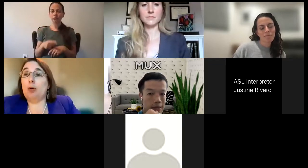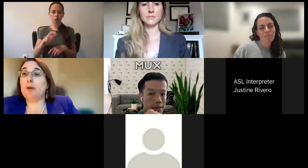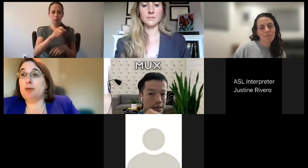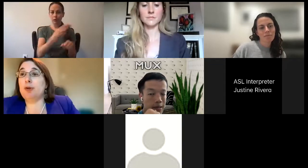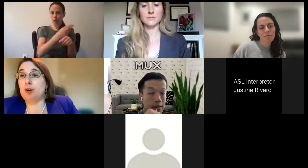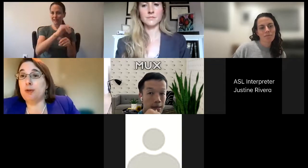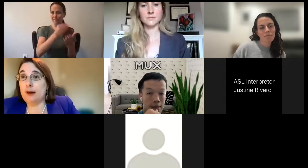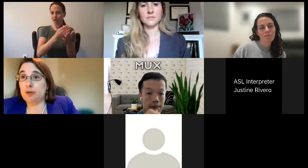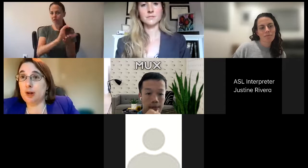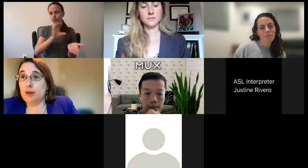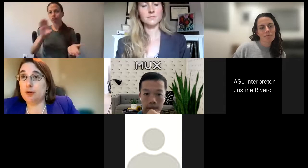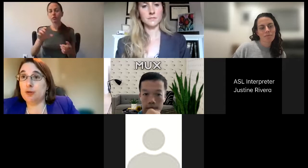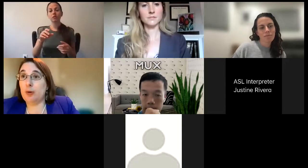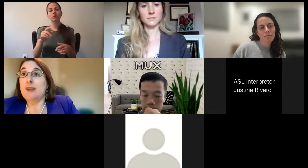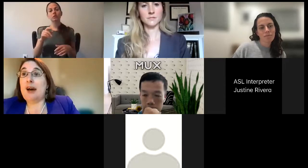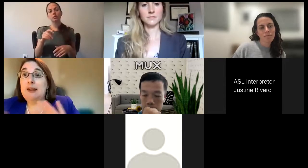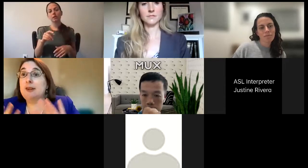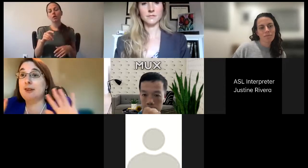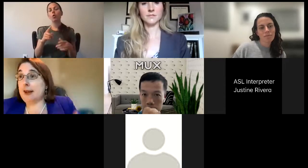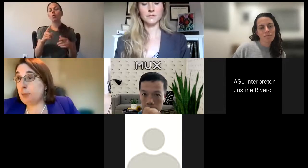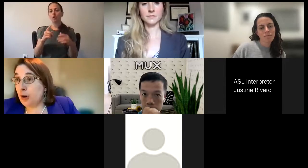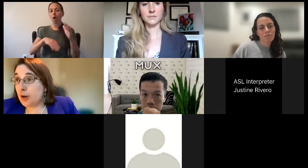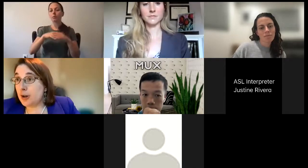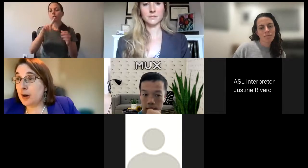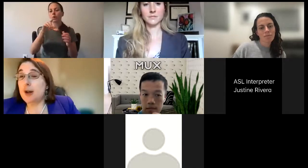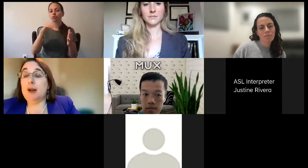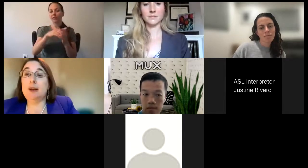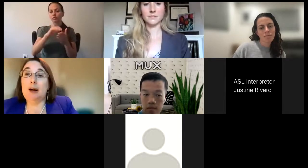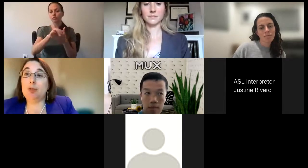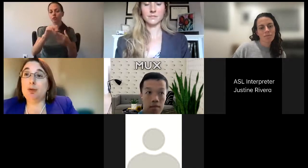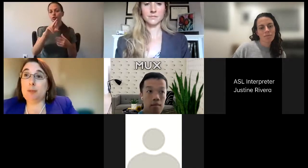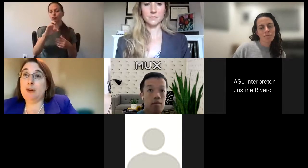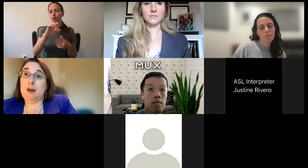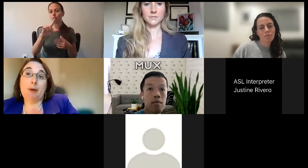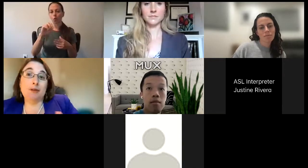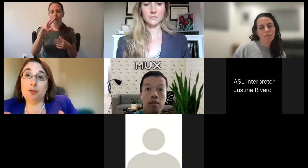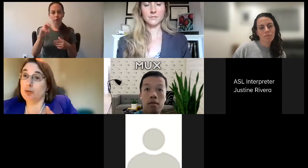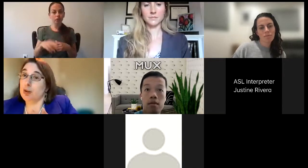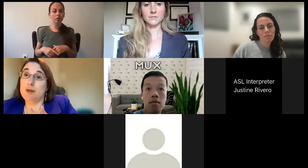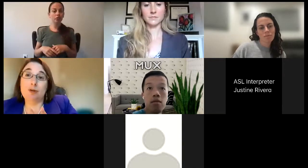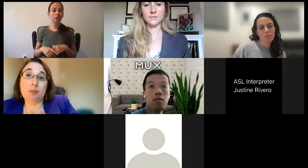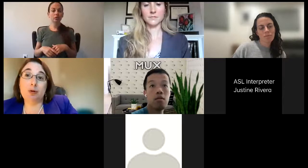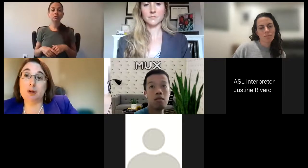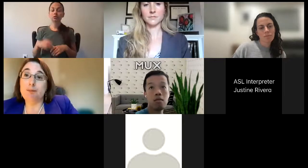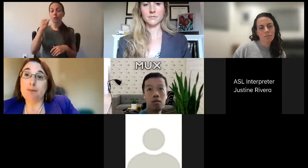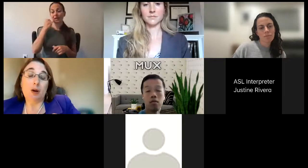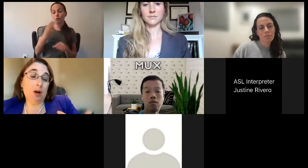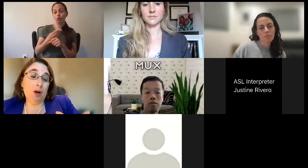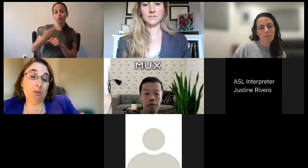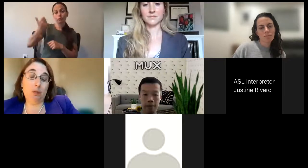can roll up to $100,000. So that is landmark. And I truly believe anybody that's on Social Security